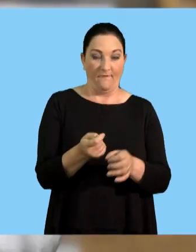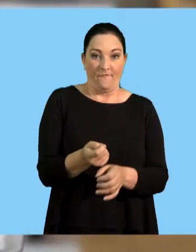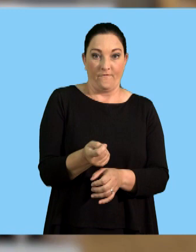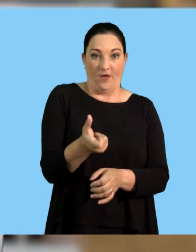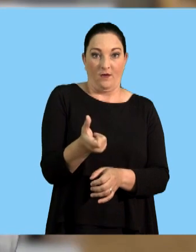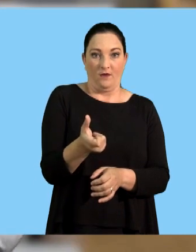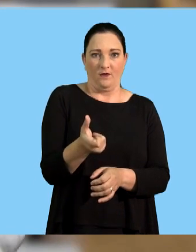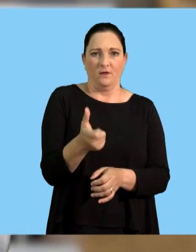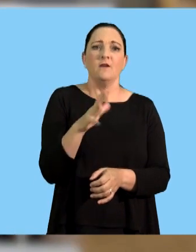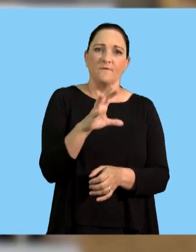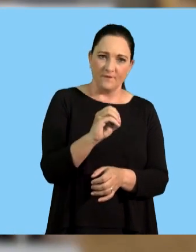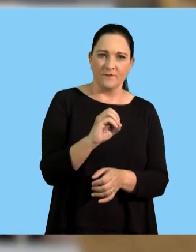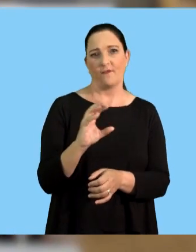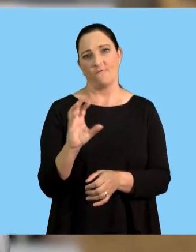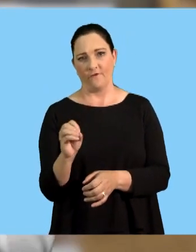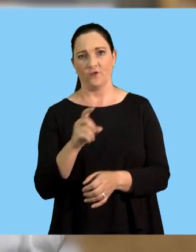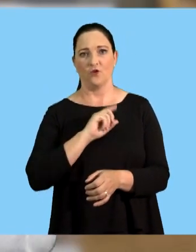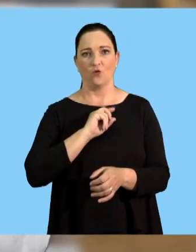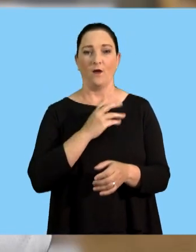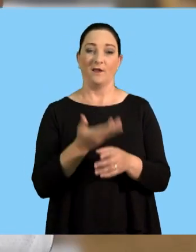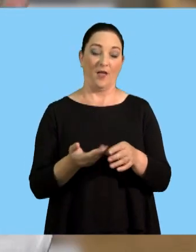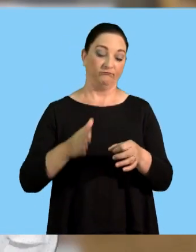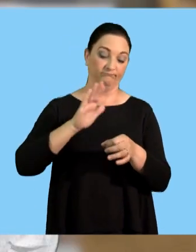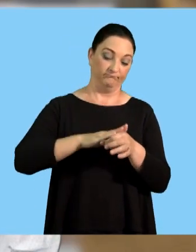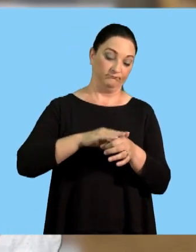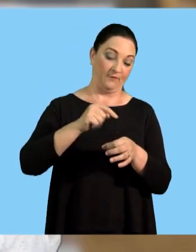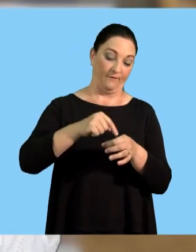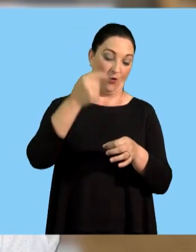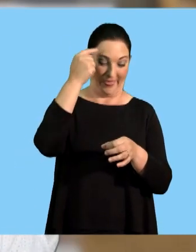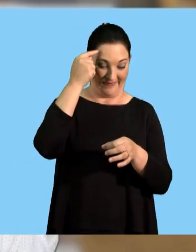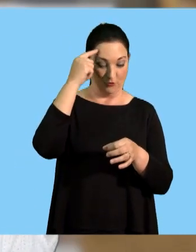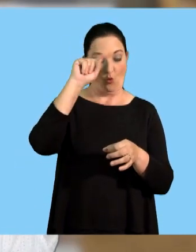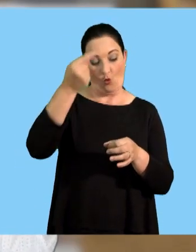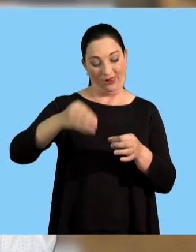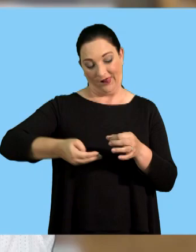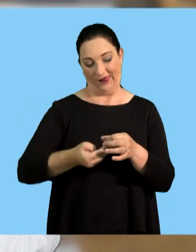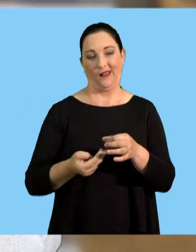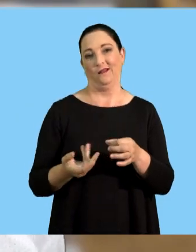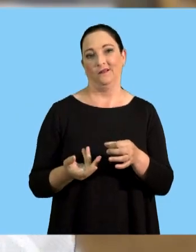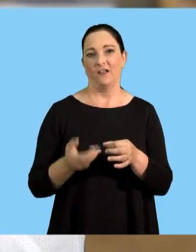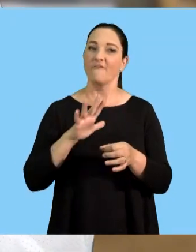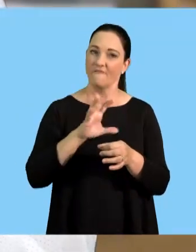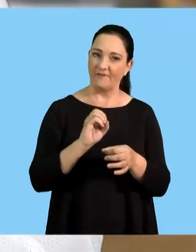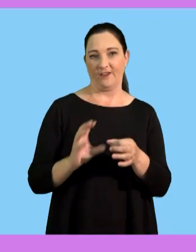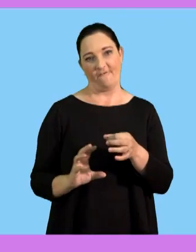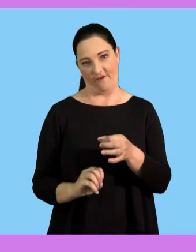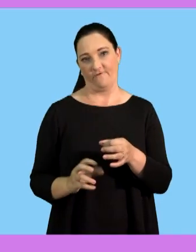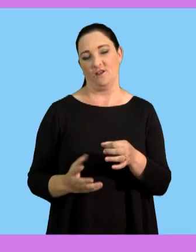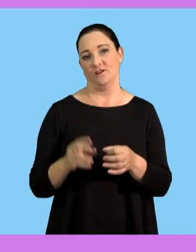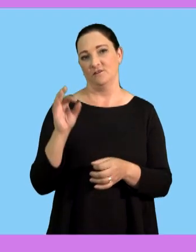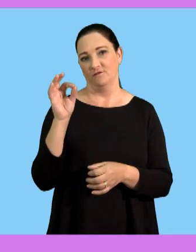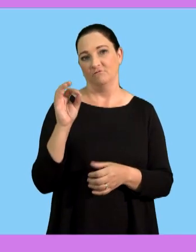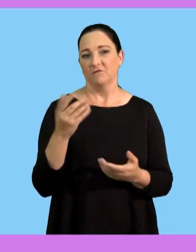there's a 50% chance that it can either be heads or that it can be tails, right? Therefore, we are